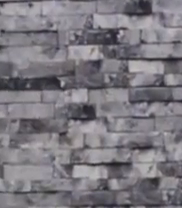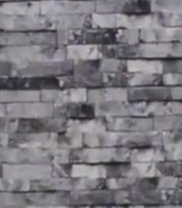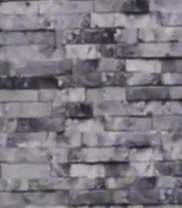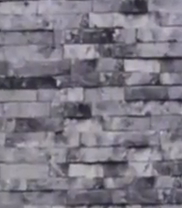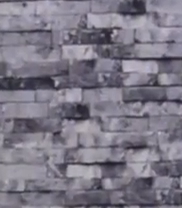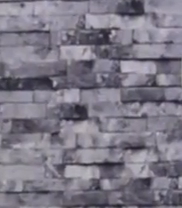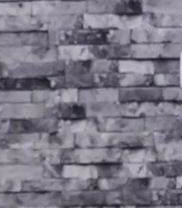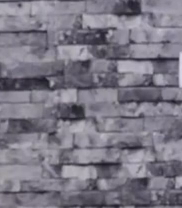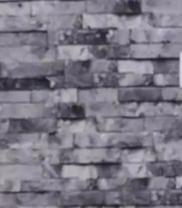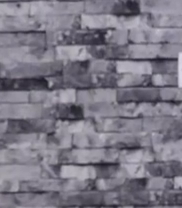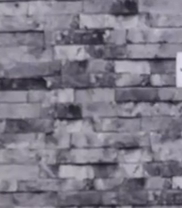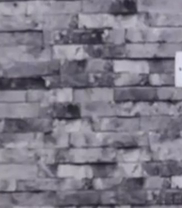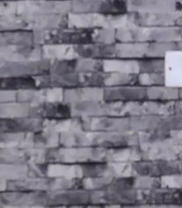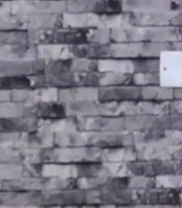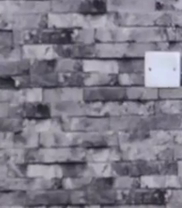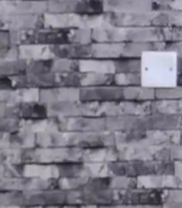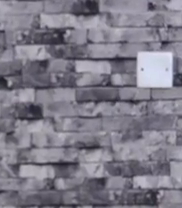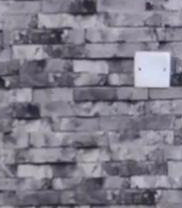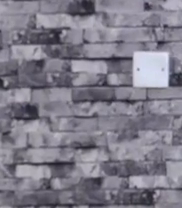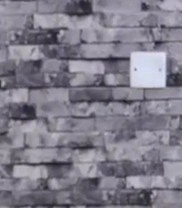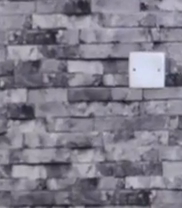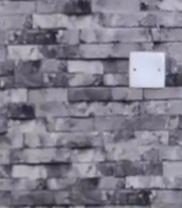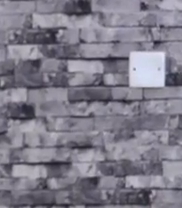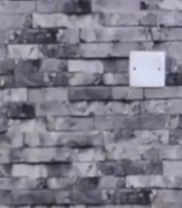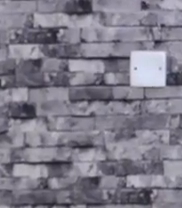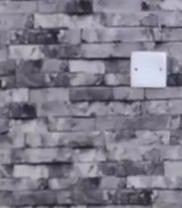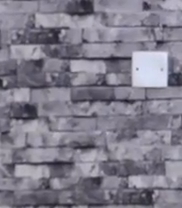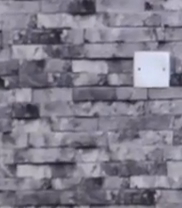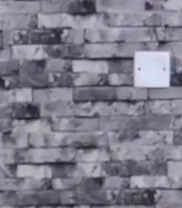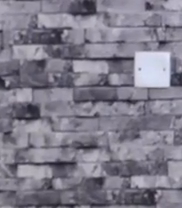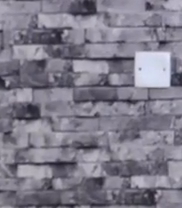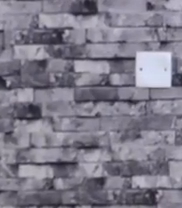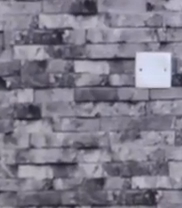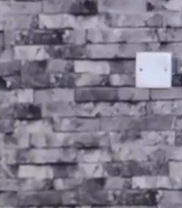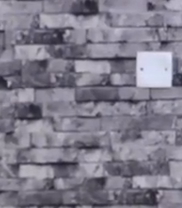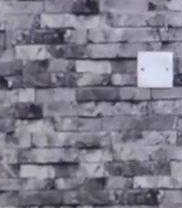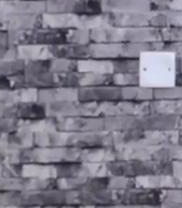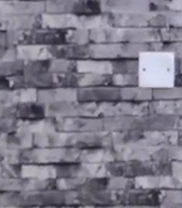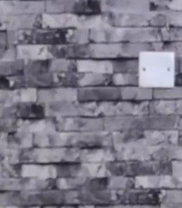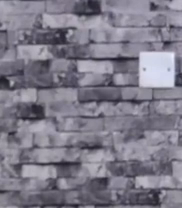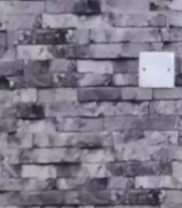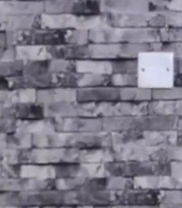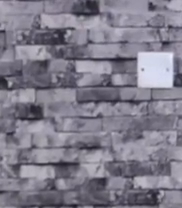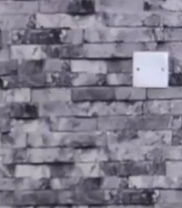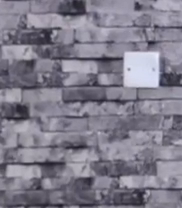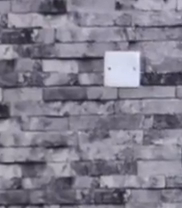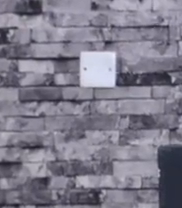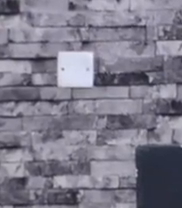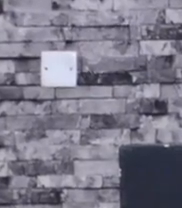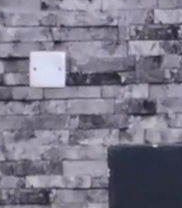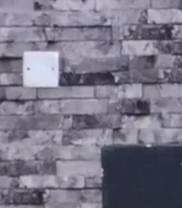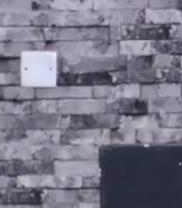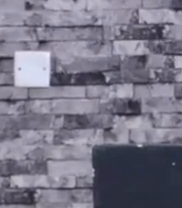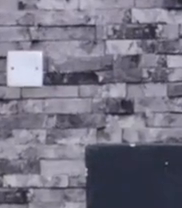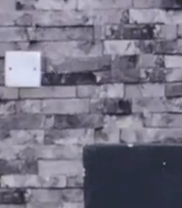kuwa na vifaa. For example, you would need concrete, bricks. Kwa mfano, utahitaji vile